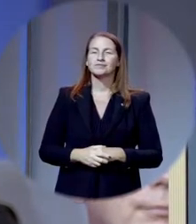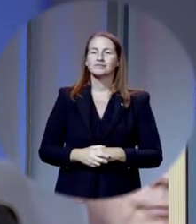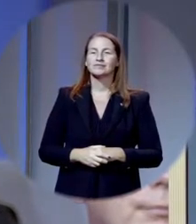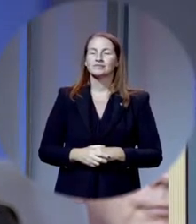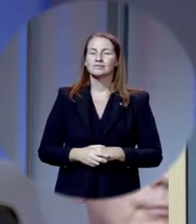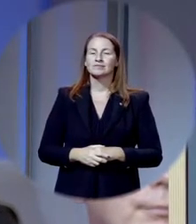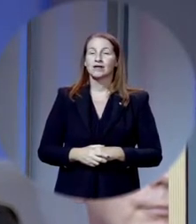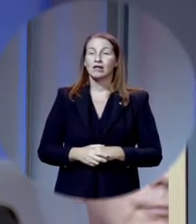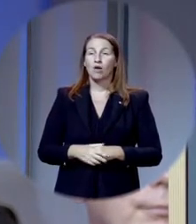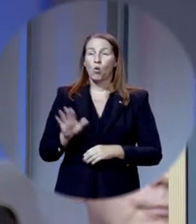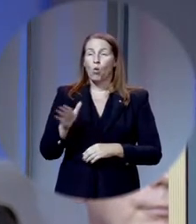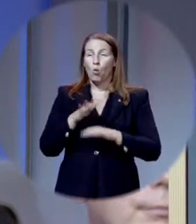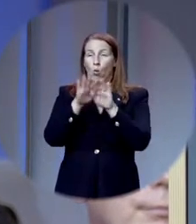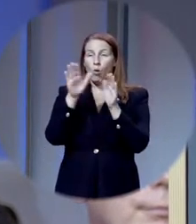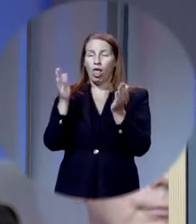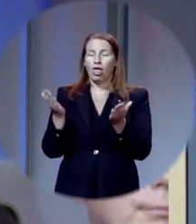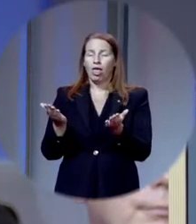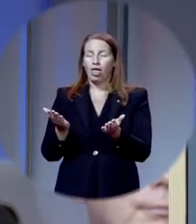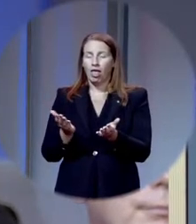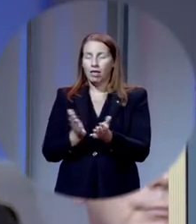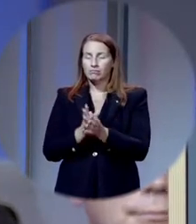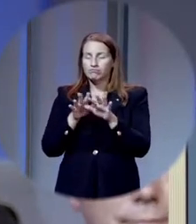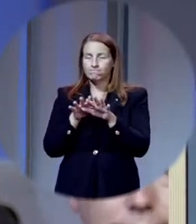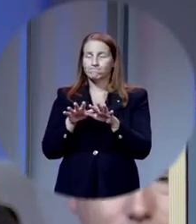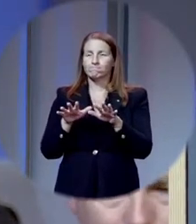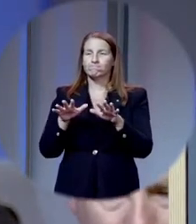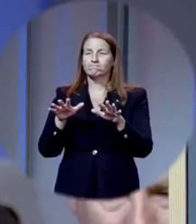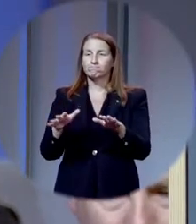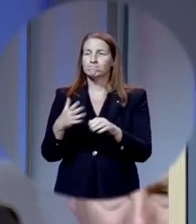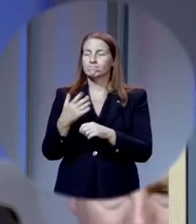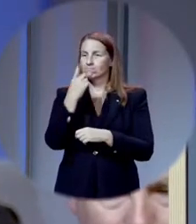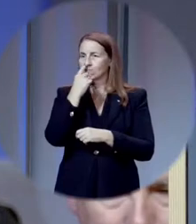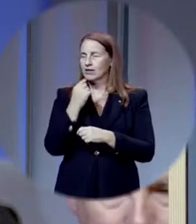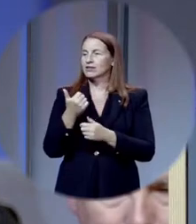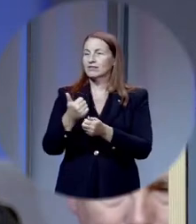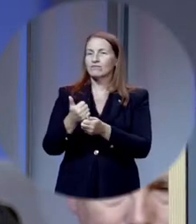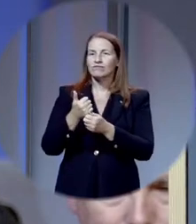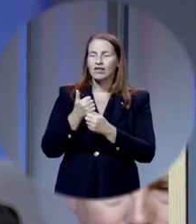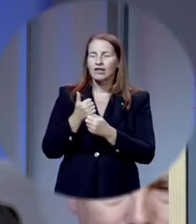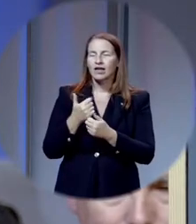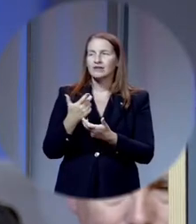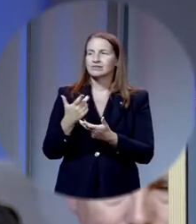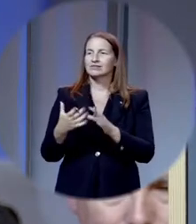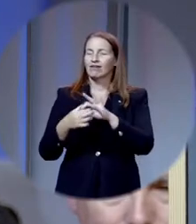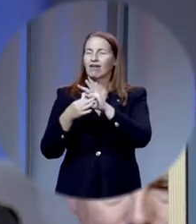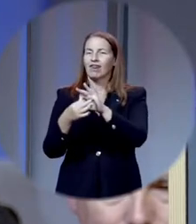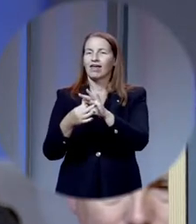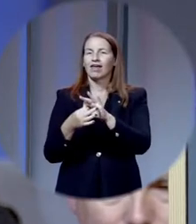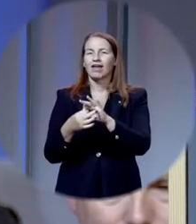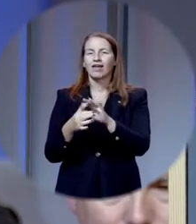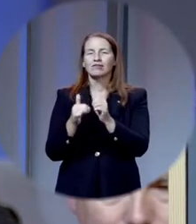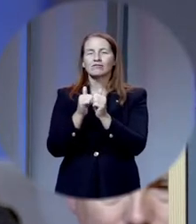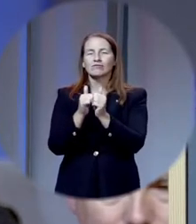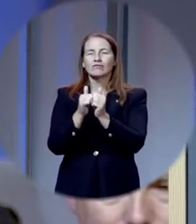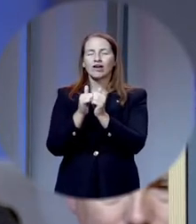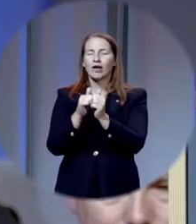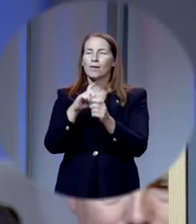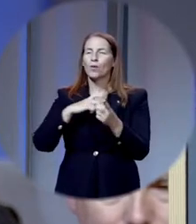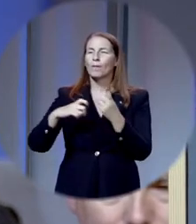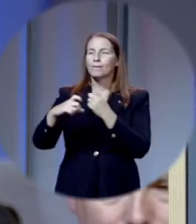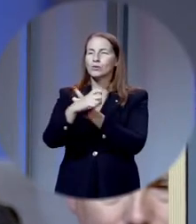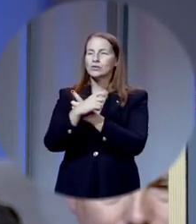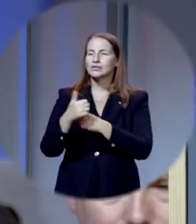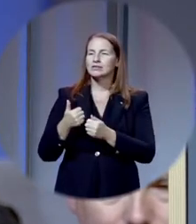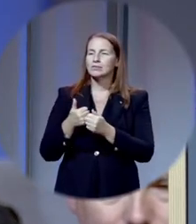a worldwide network. It provides advice, connections, and a valuable community of support for you